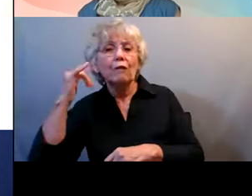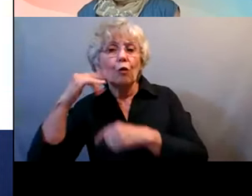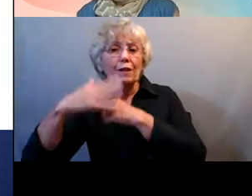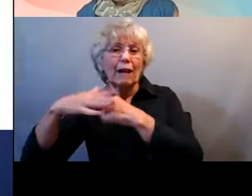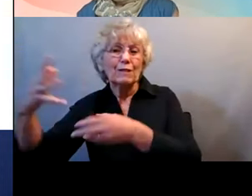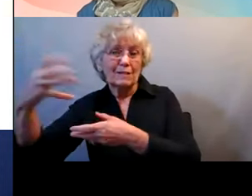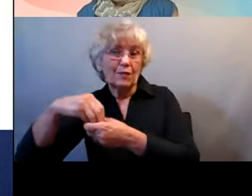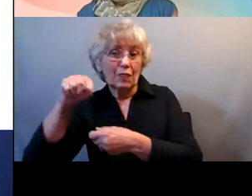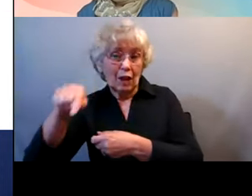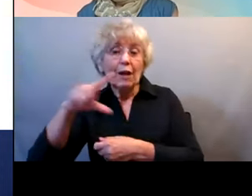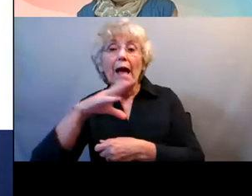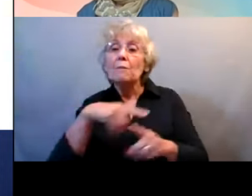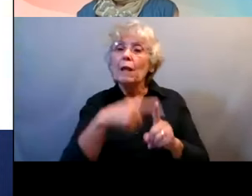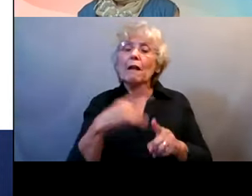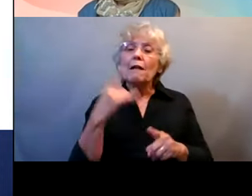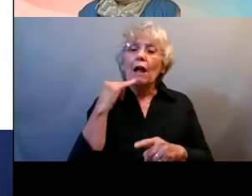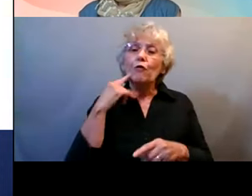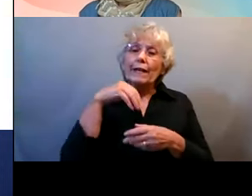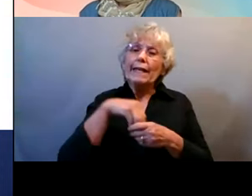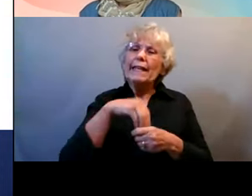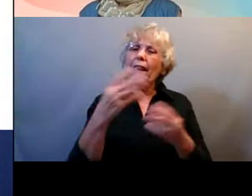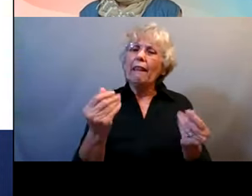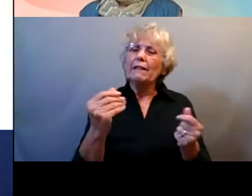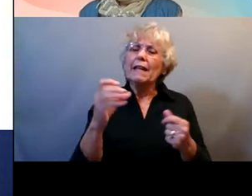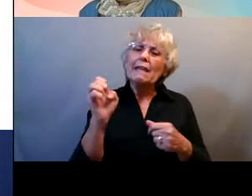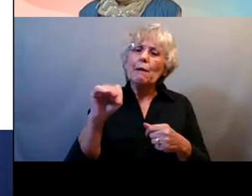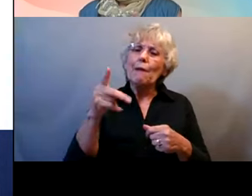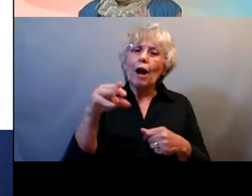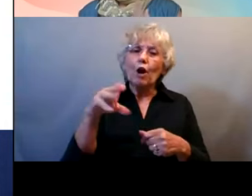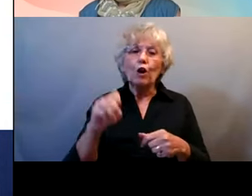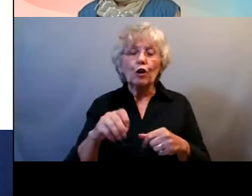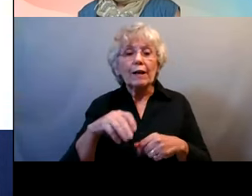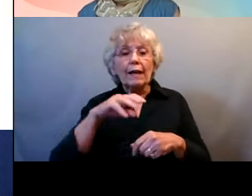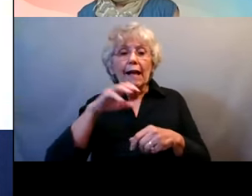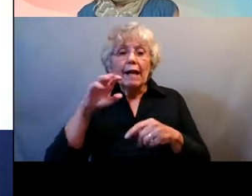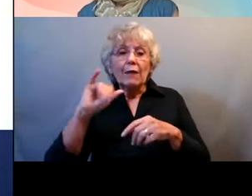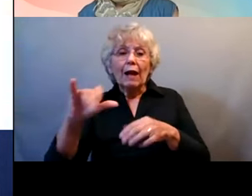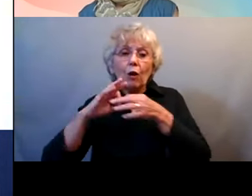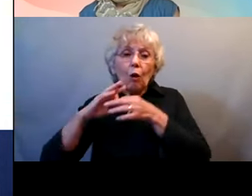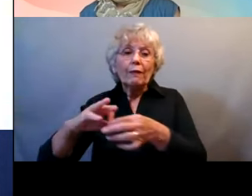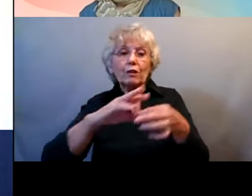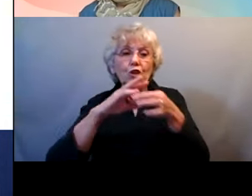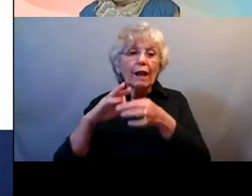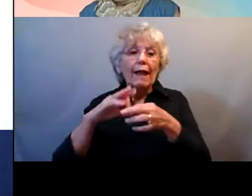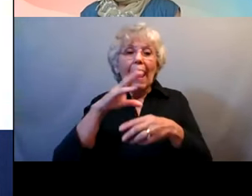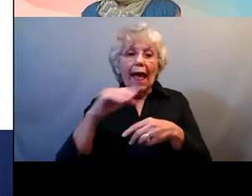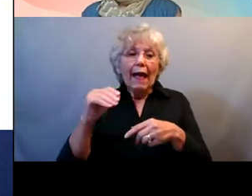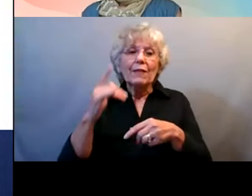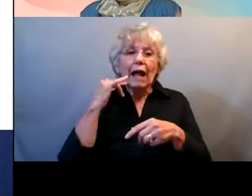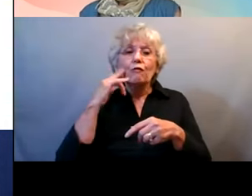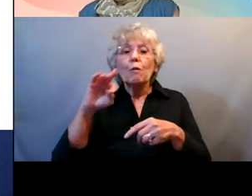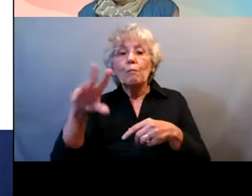as the Inland Empire Long-Term Support Services Coalition and the California Parks and Recreation Society's Aging